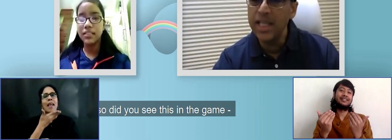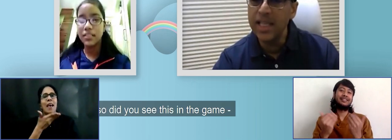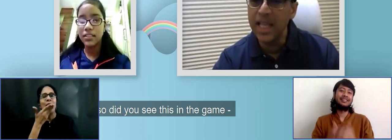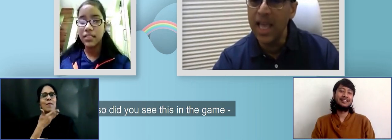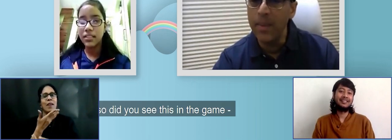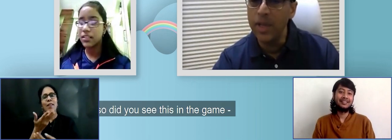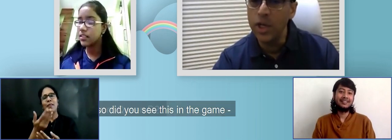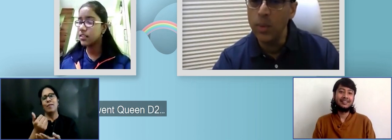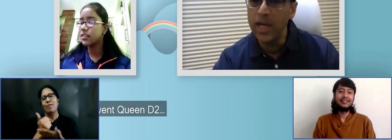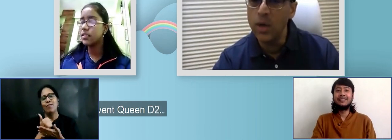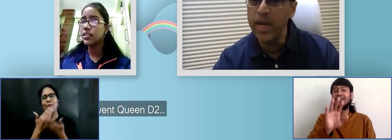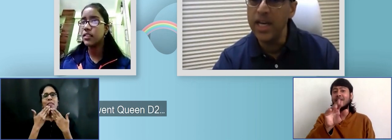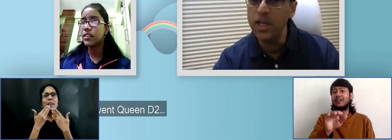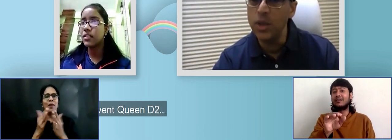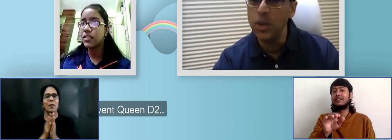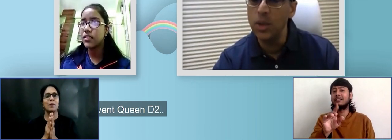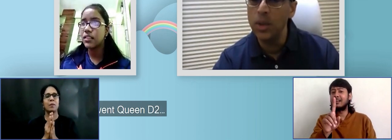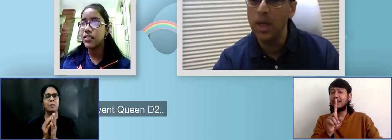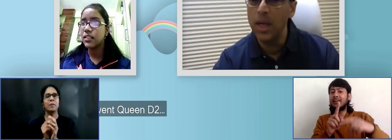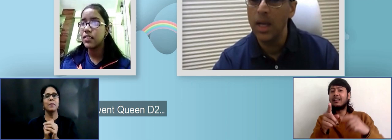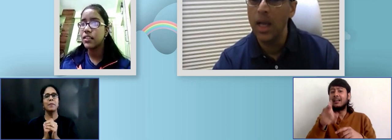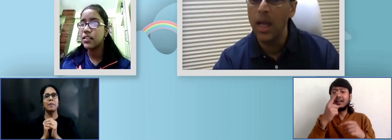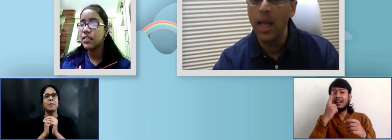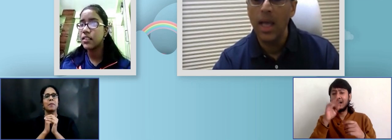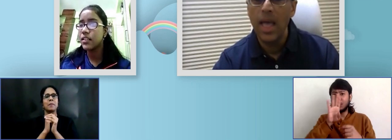did you see this in the game that you went queen d2